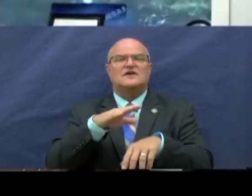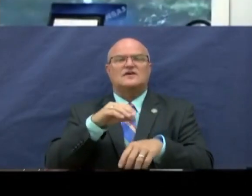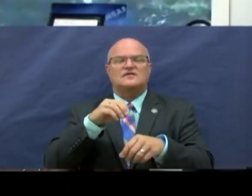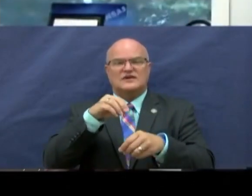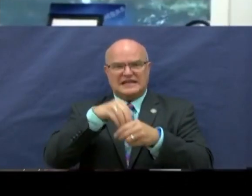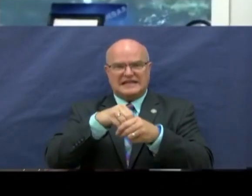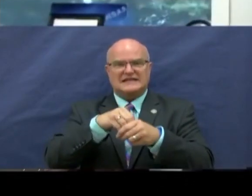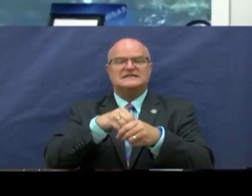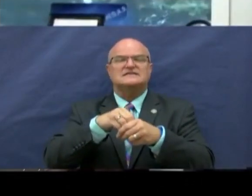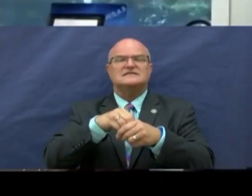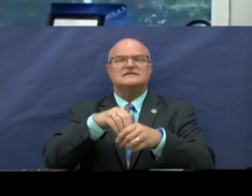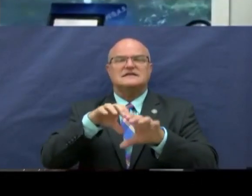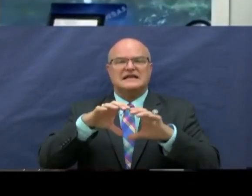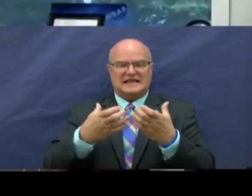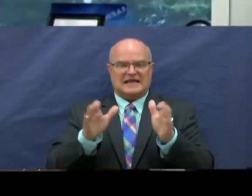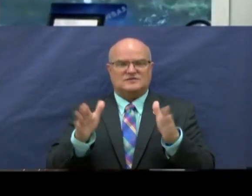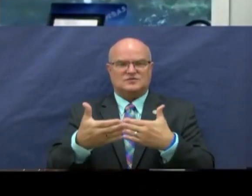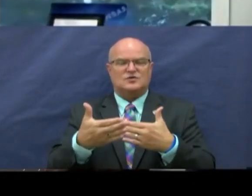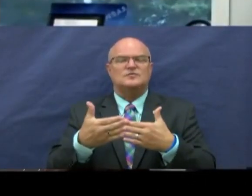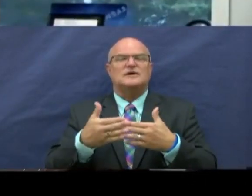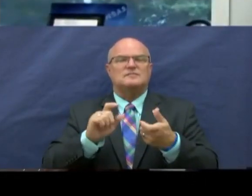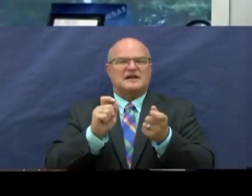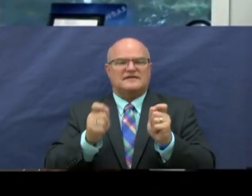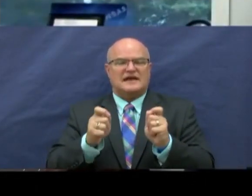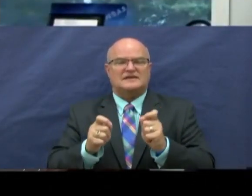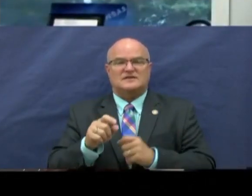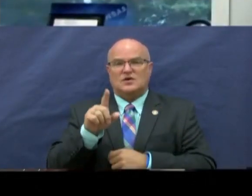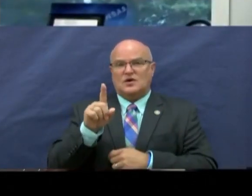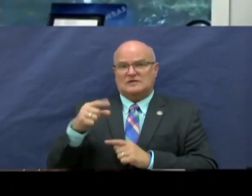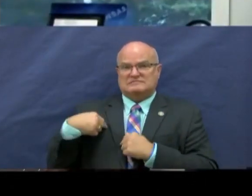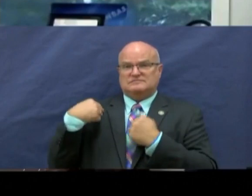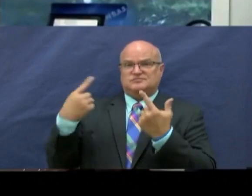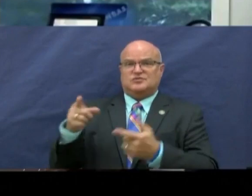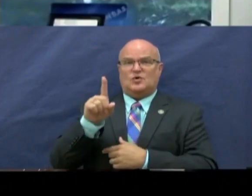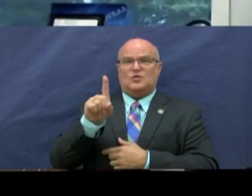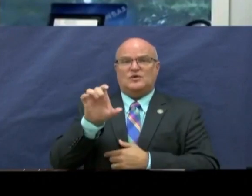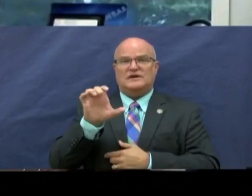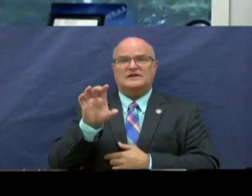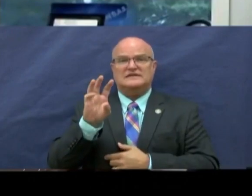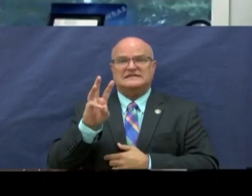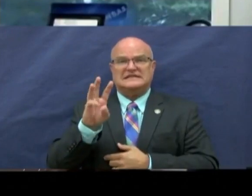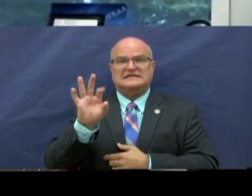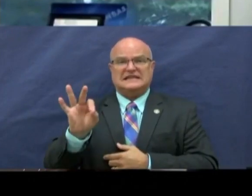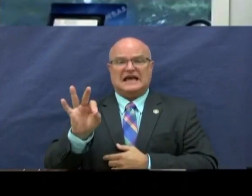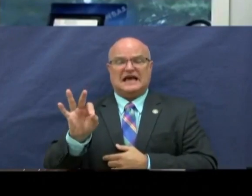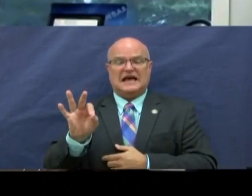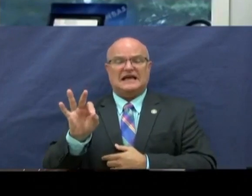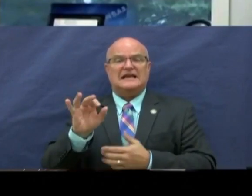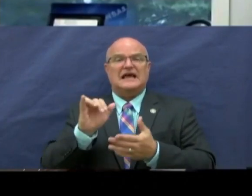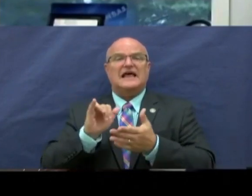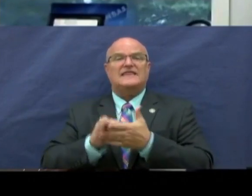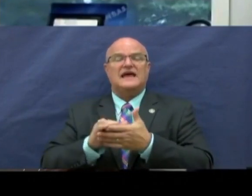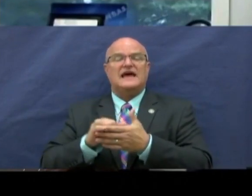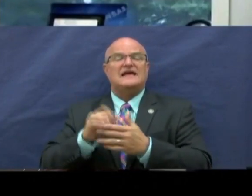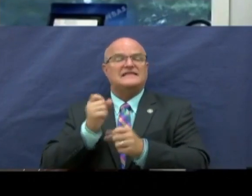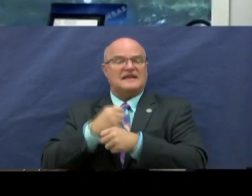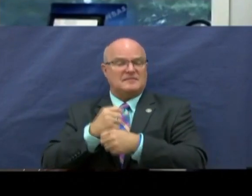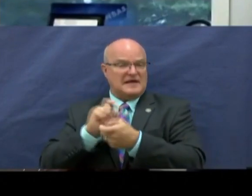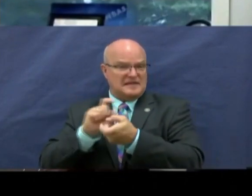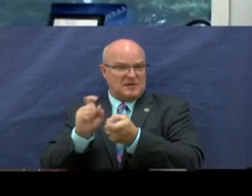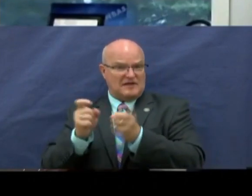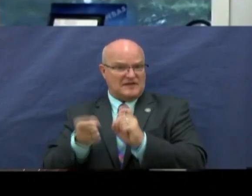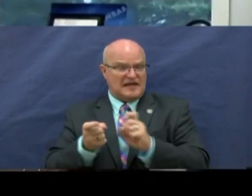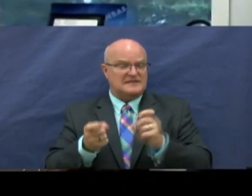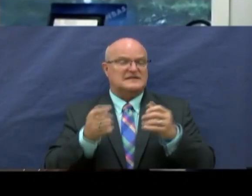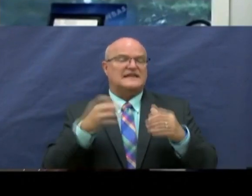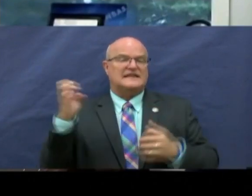instruction, and we've had 169 now that are inactive, which means districts had made modifications, but